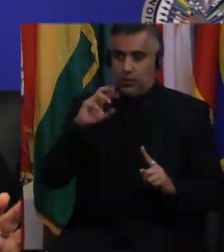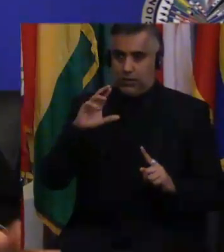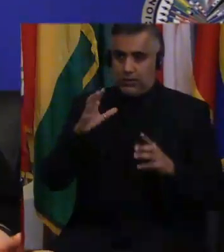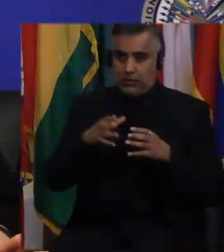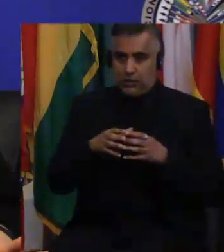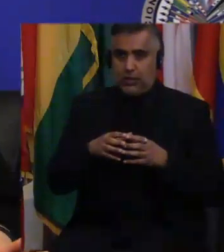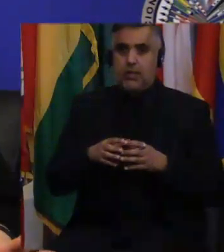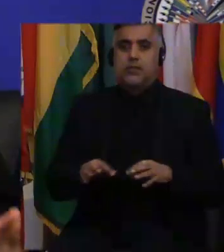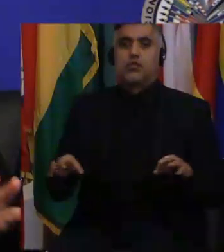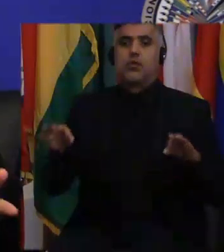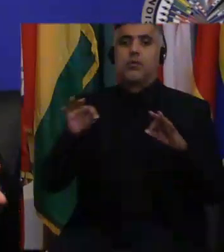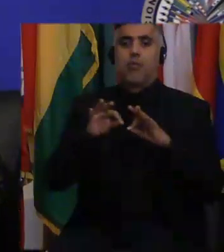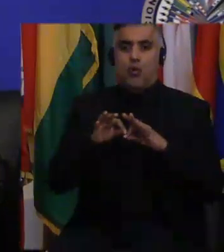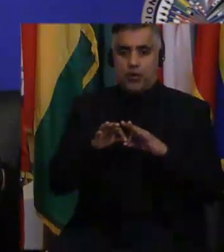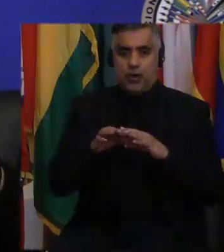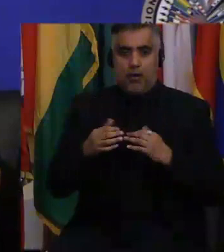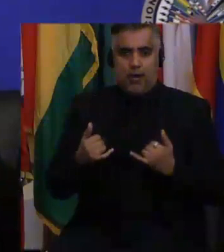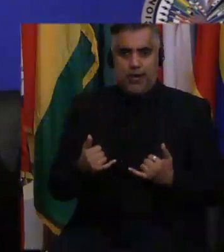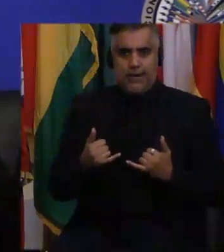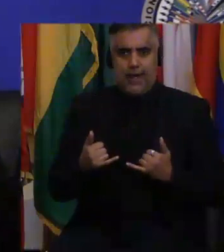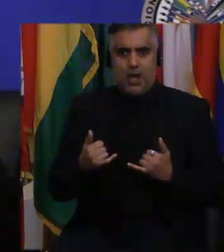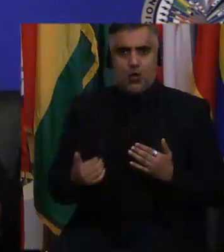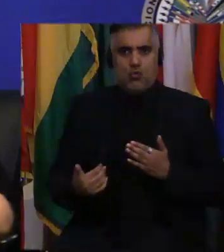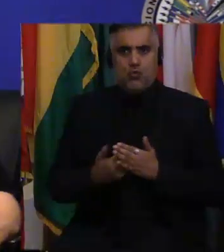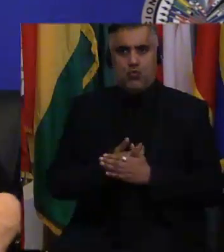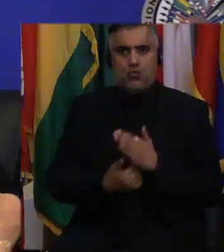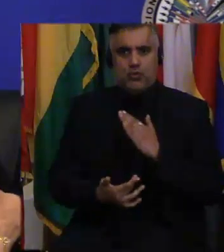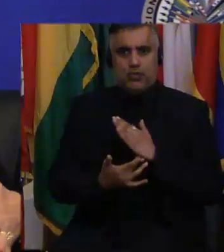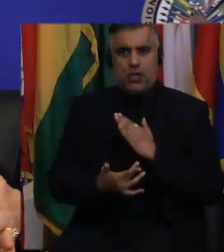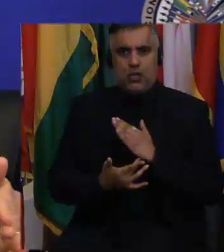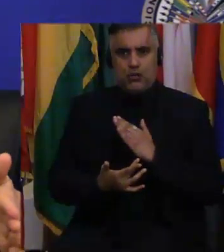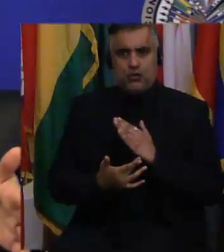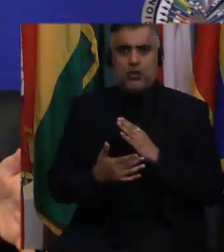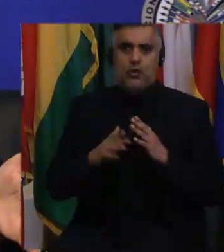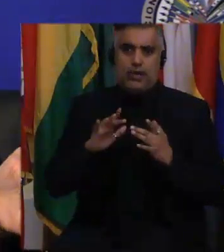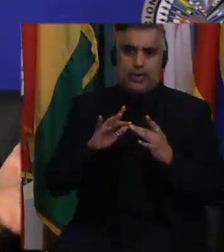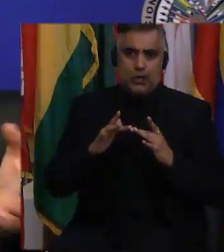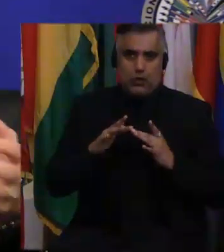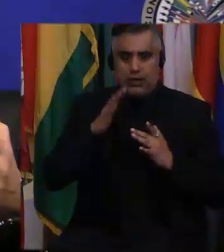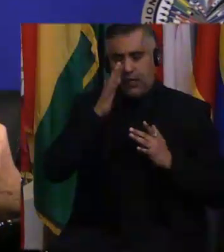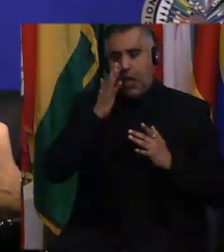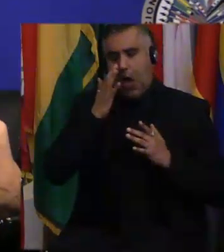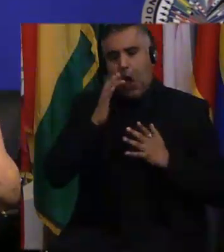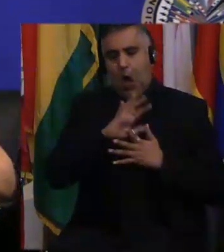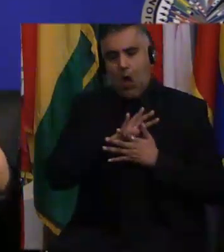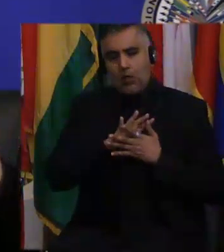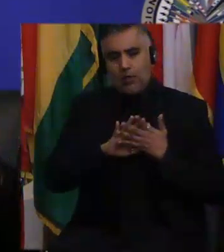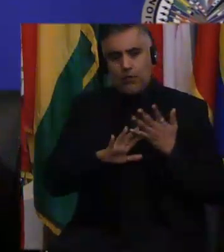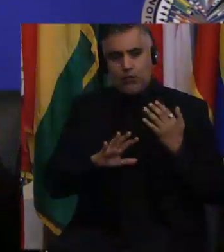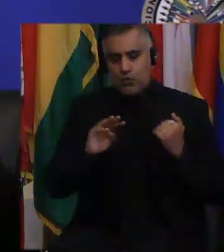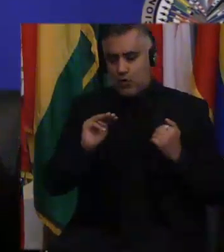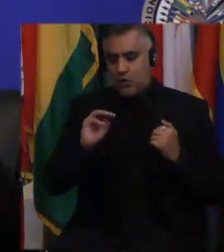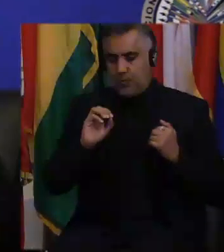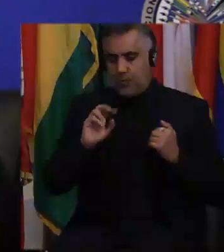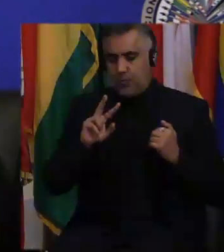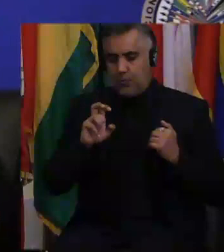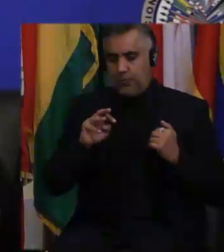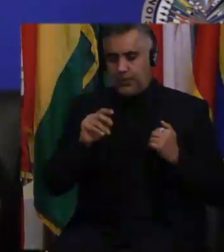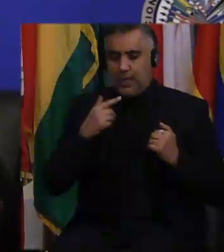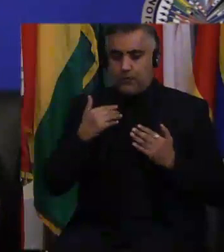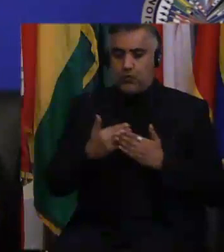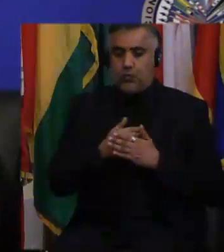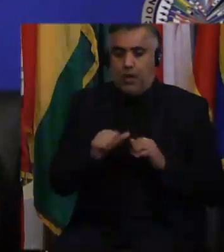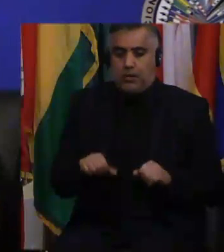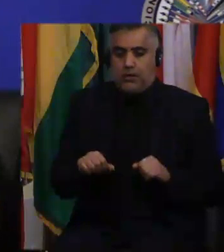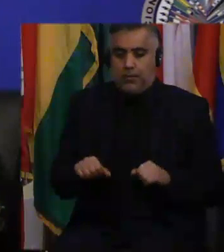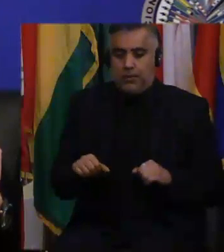is extremely important. And now with new technologies, with internet, all those movements are having new